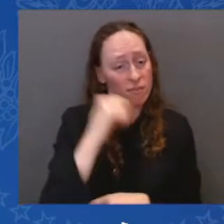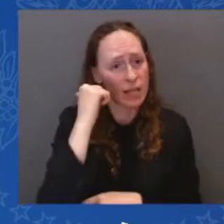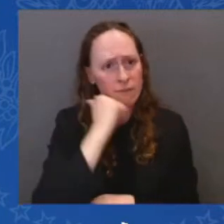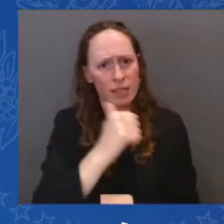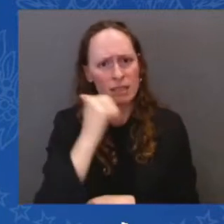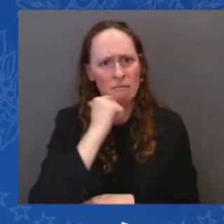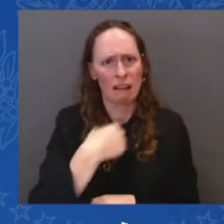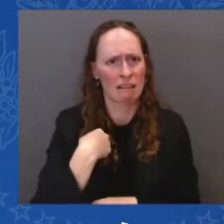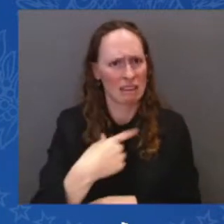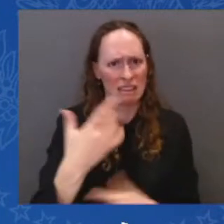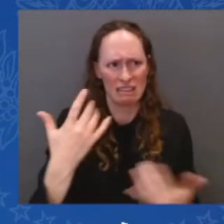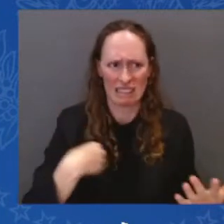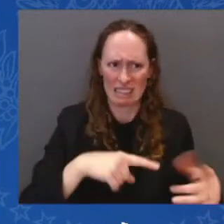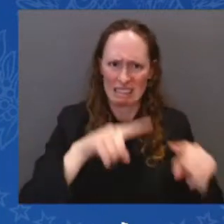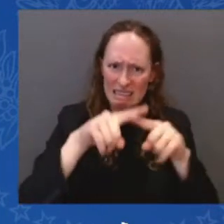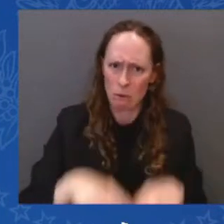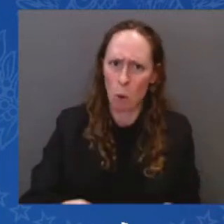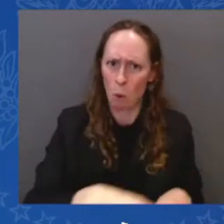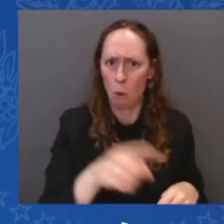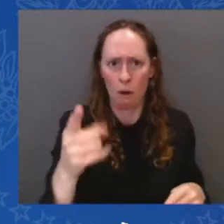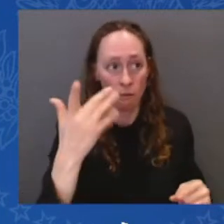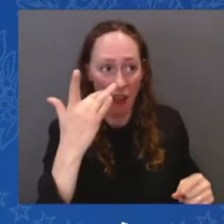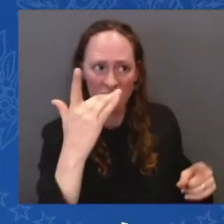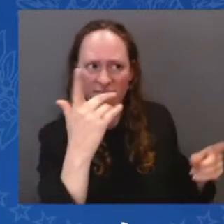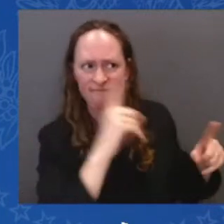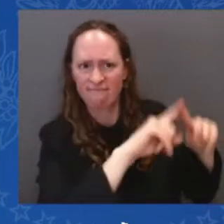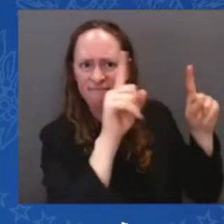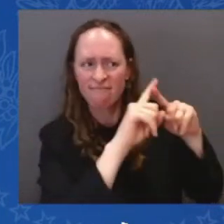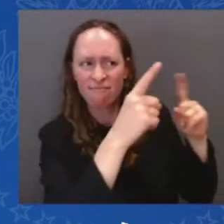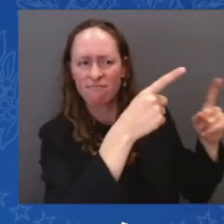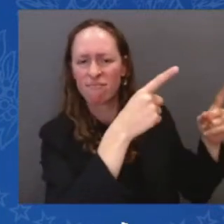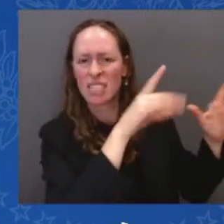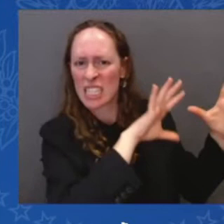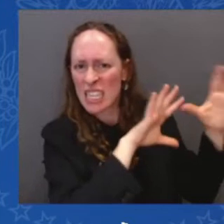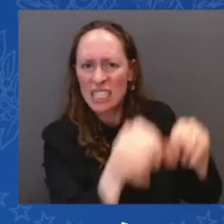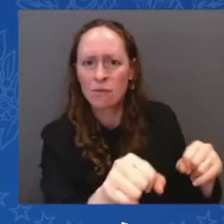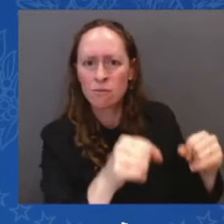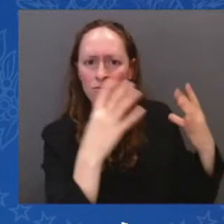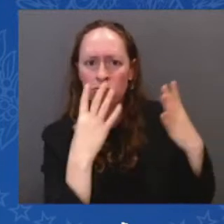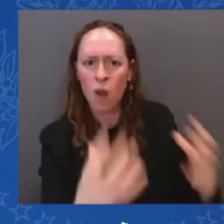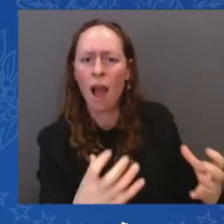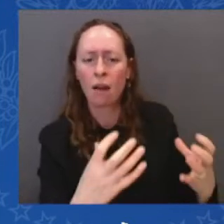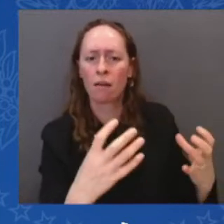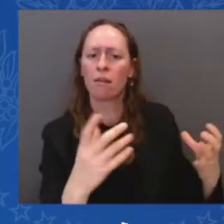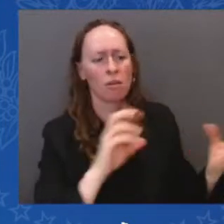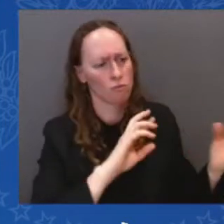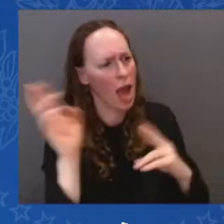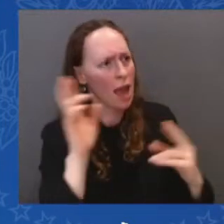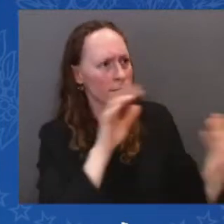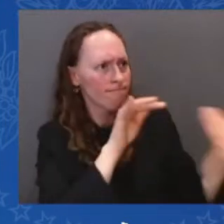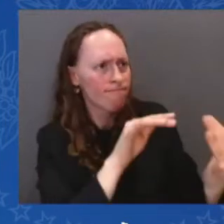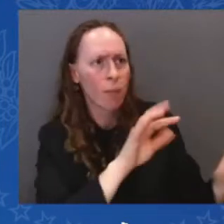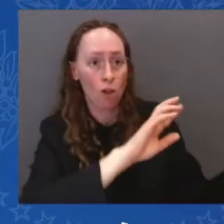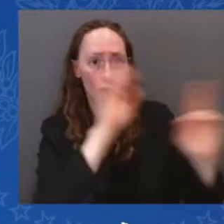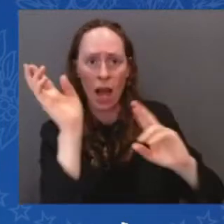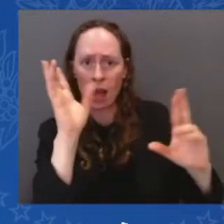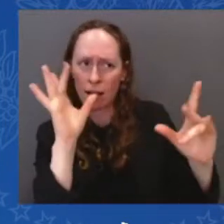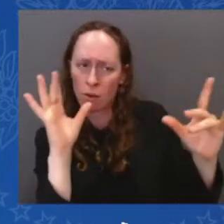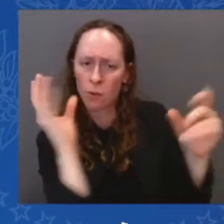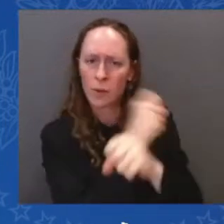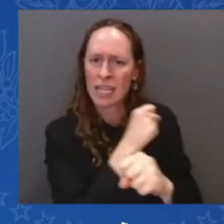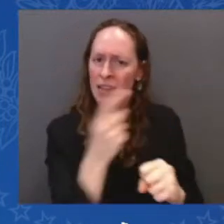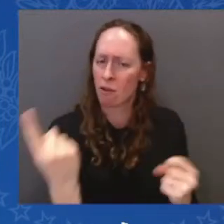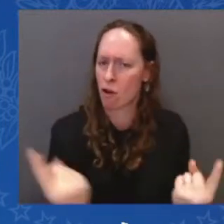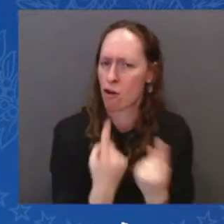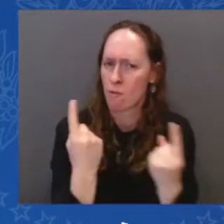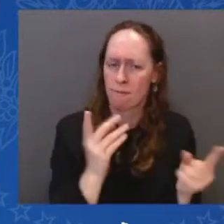to stand ready to fight and to win wherever we must, and to work with our partners for a more secure and